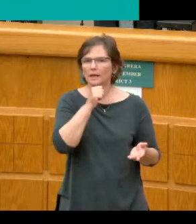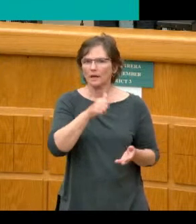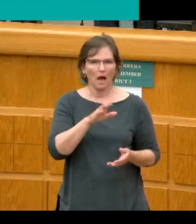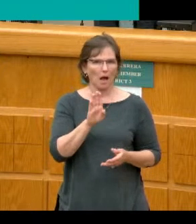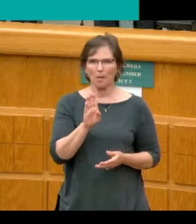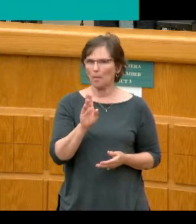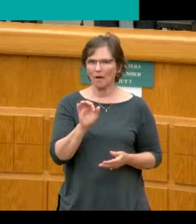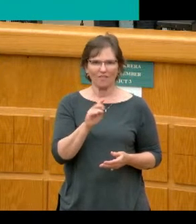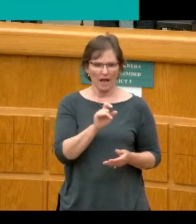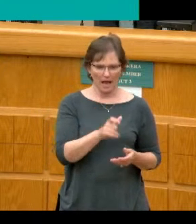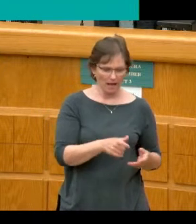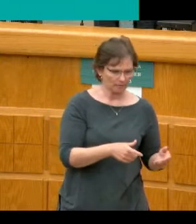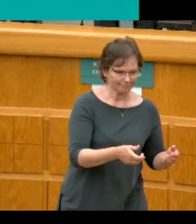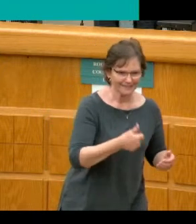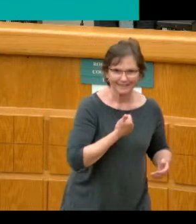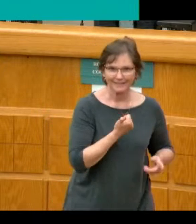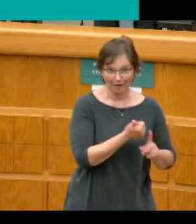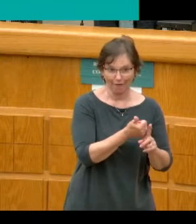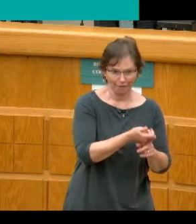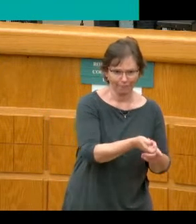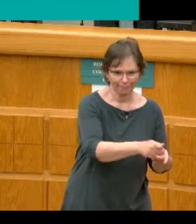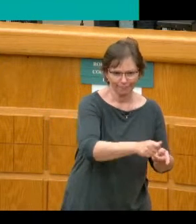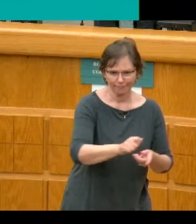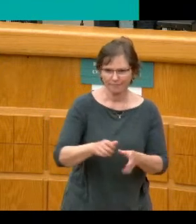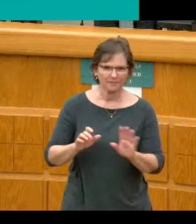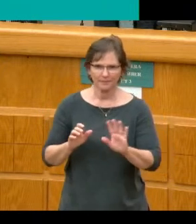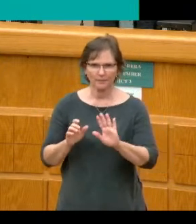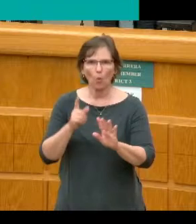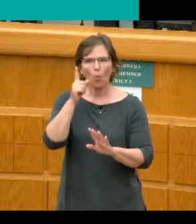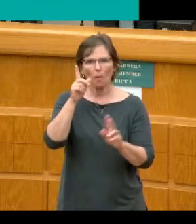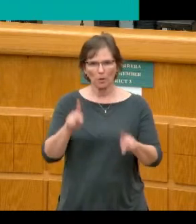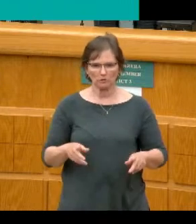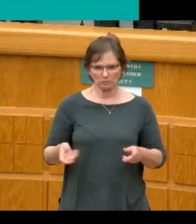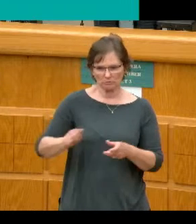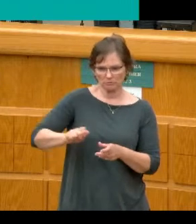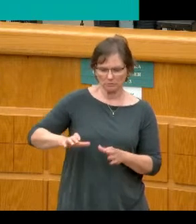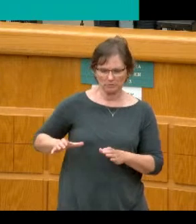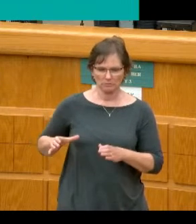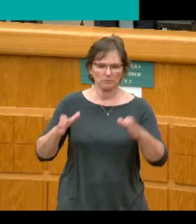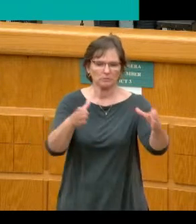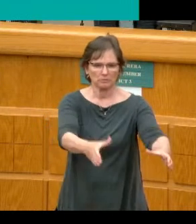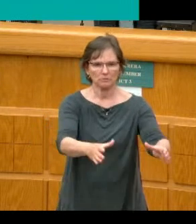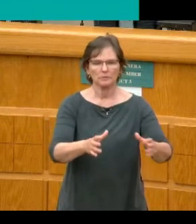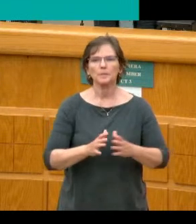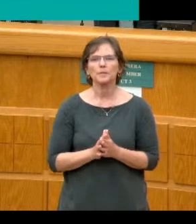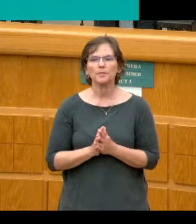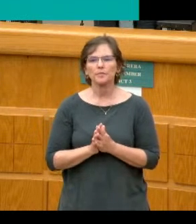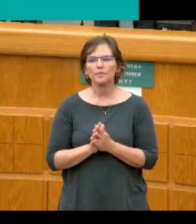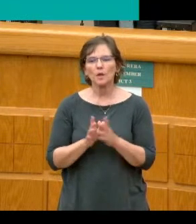20 seconds. Serving guests at their tables rather than having a buffet-style single-serving